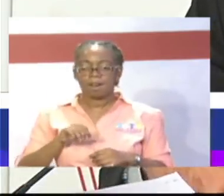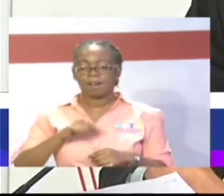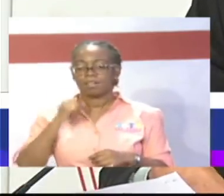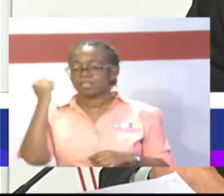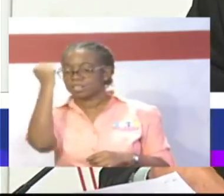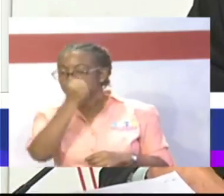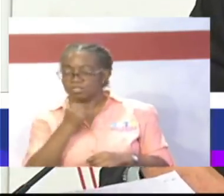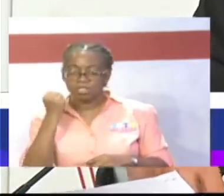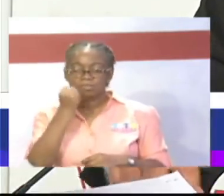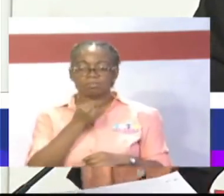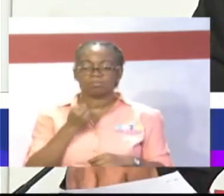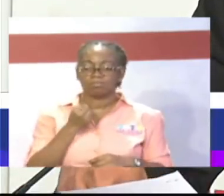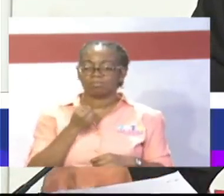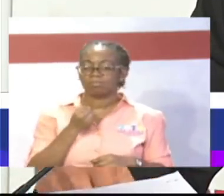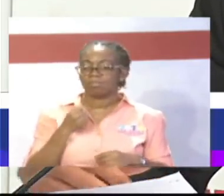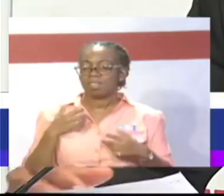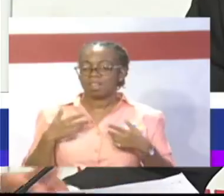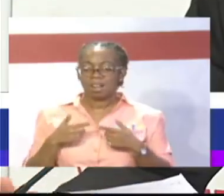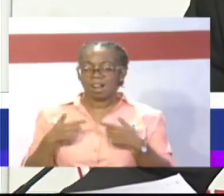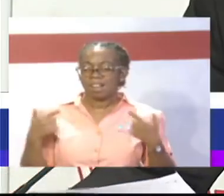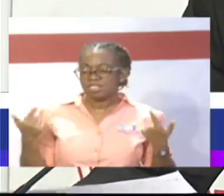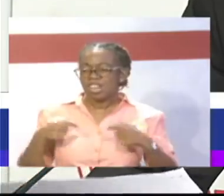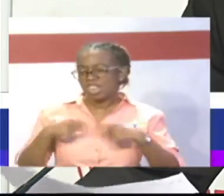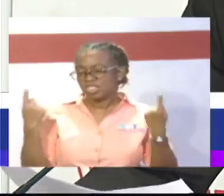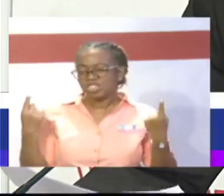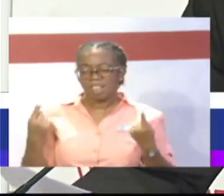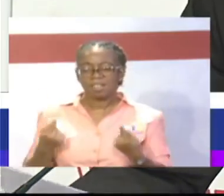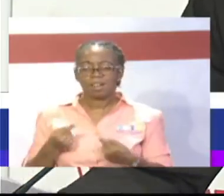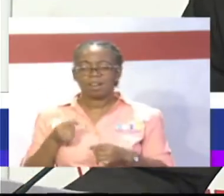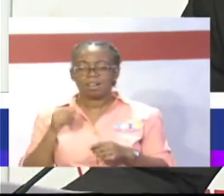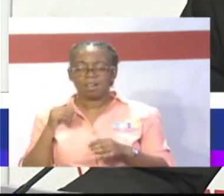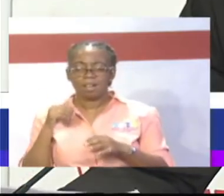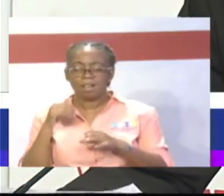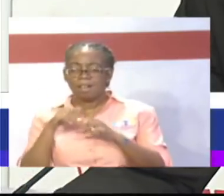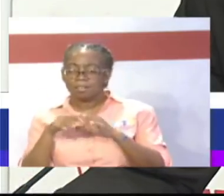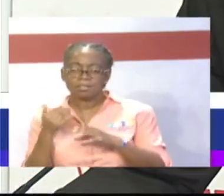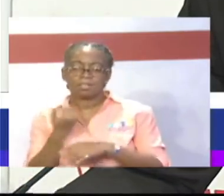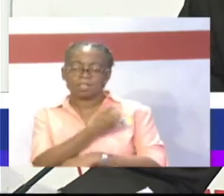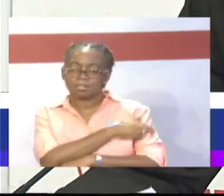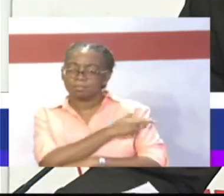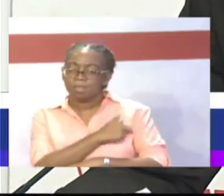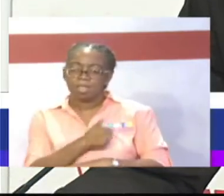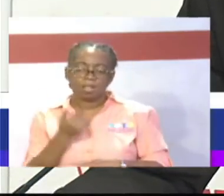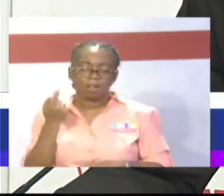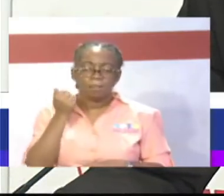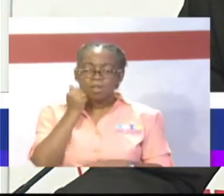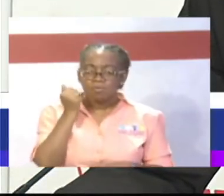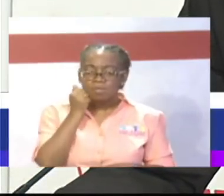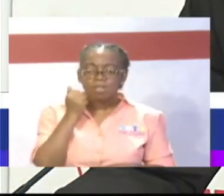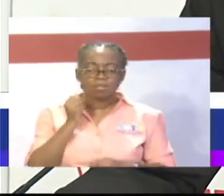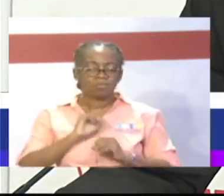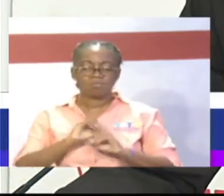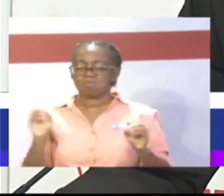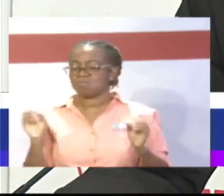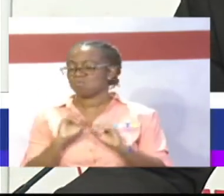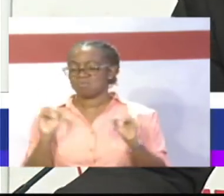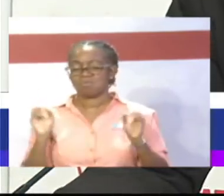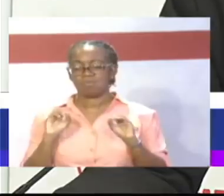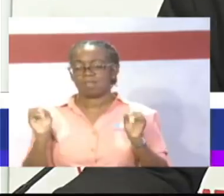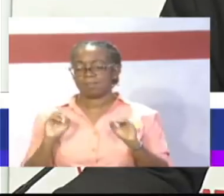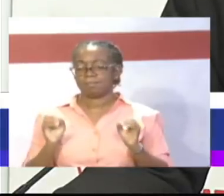a result of vaccines which led them to be admitted to a hospital that deals with menstrual disorders. And that's